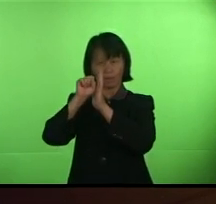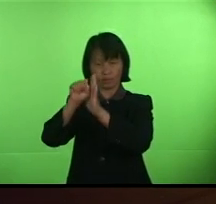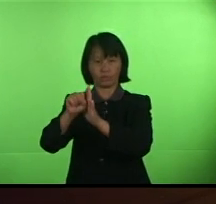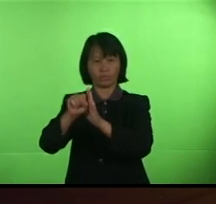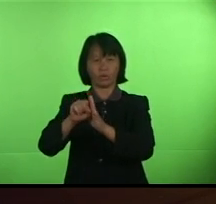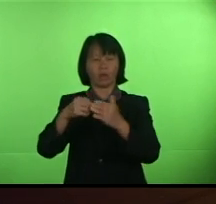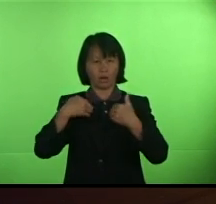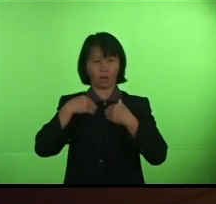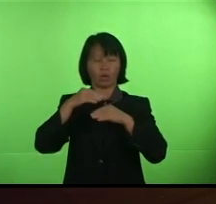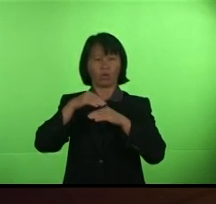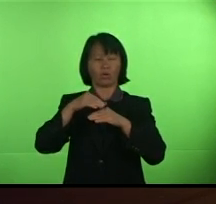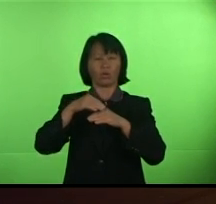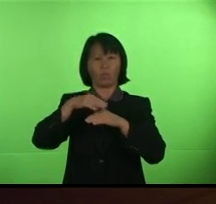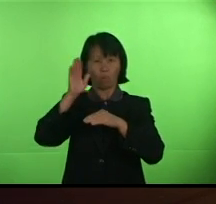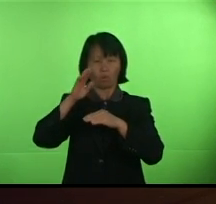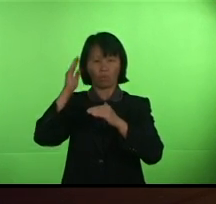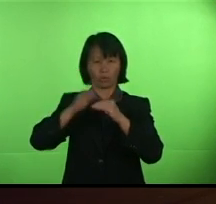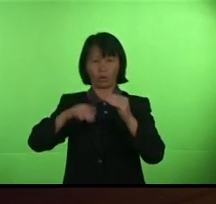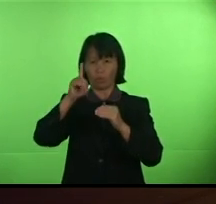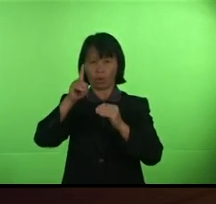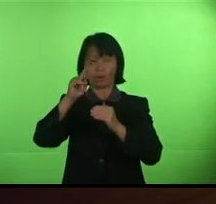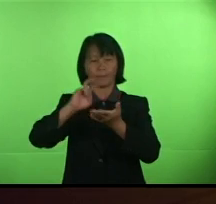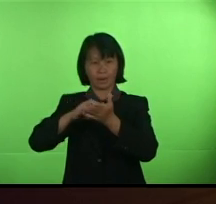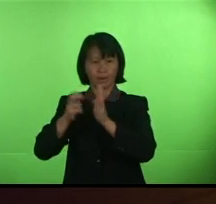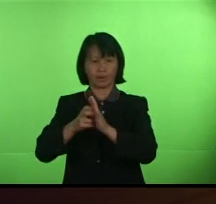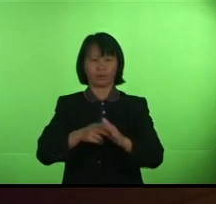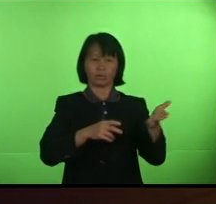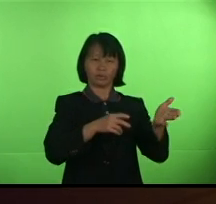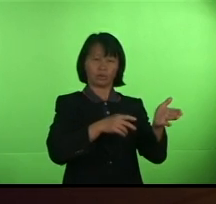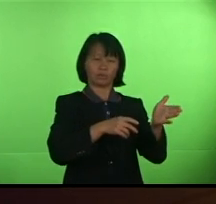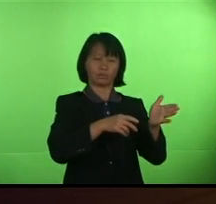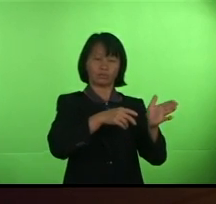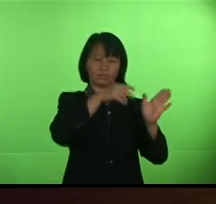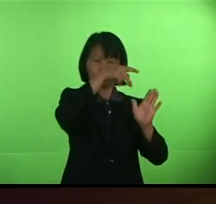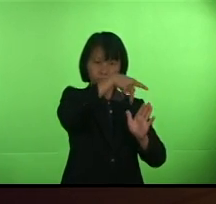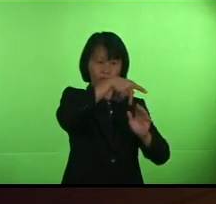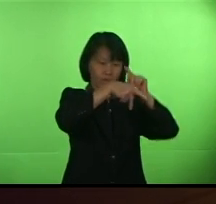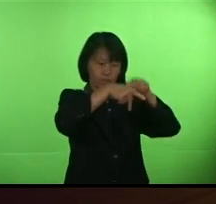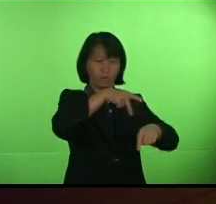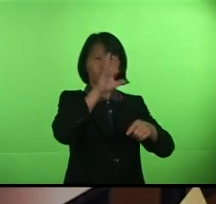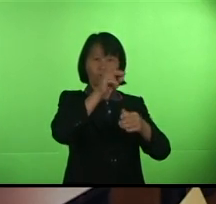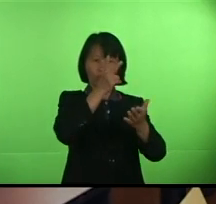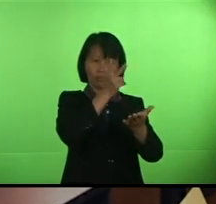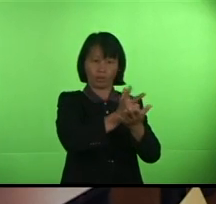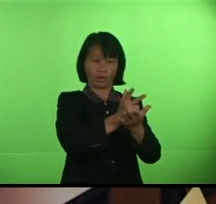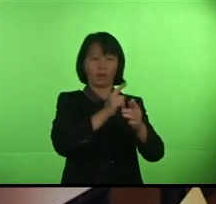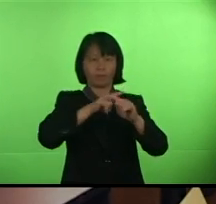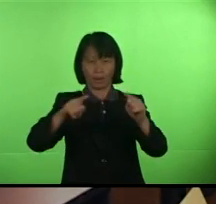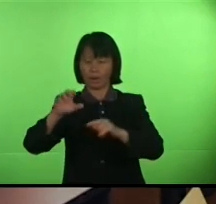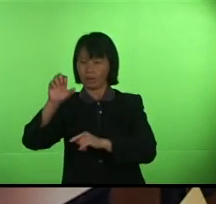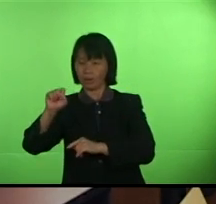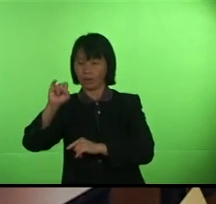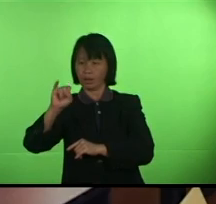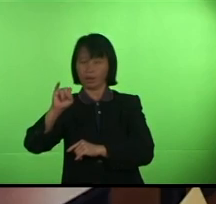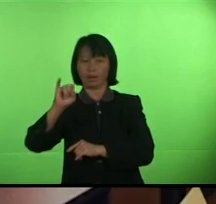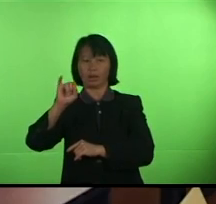is just one meaning. Sign, no parking. But a symbol has more than one meaning, which some of